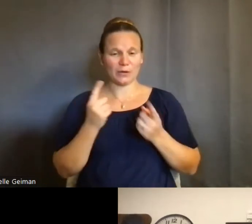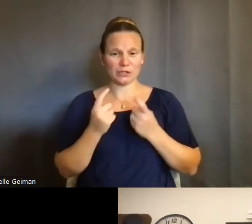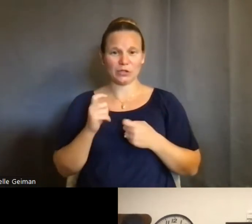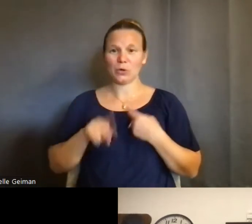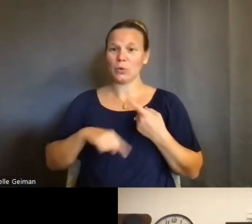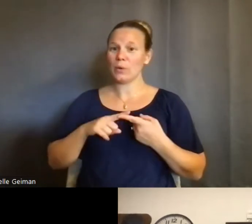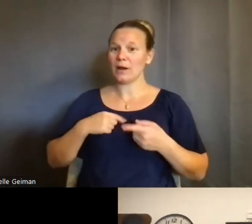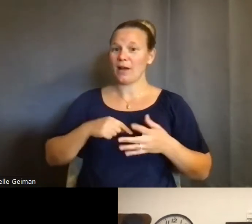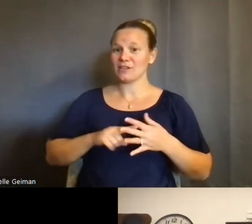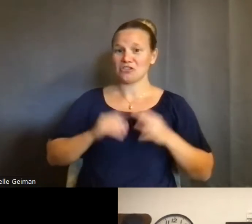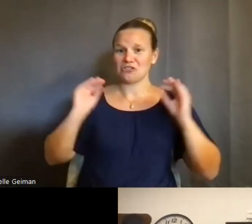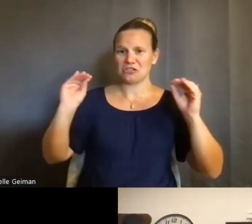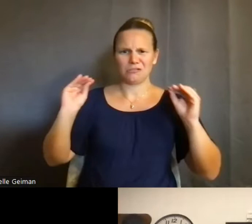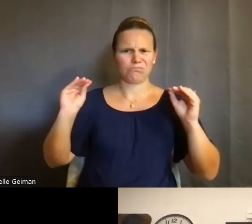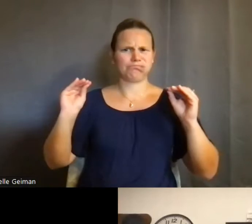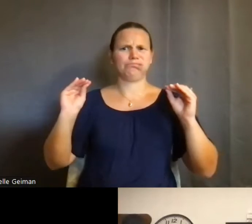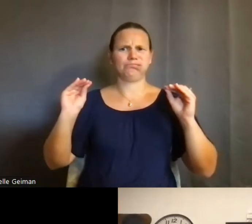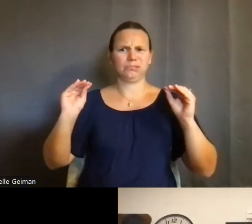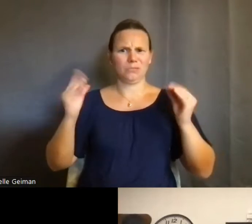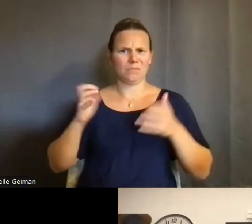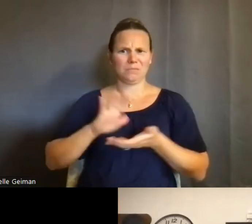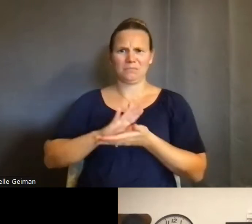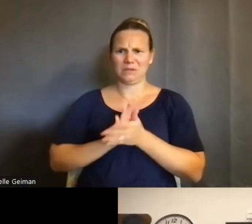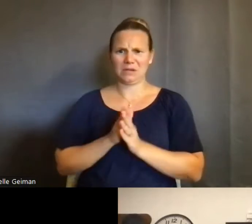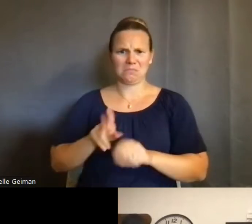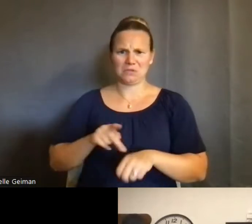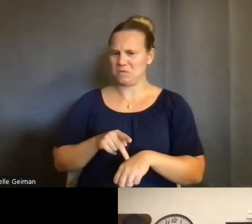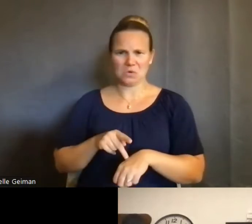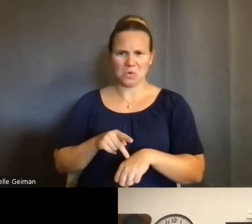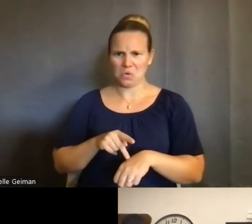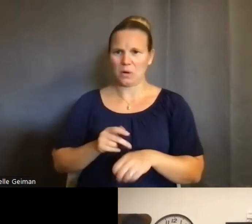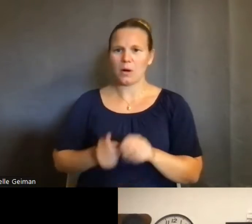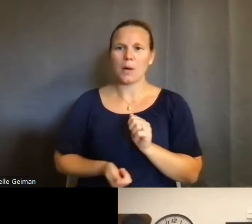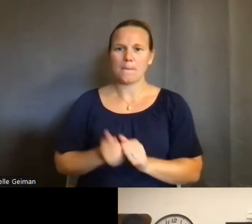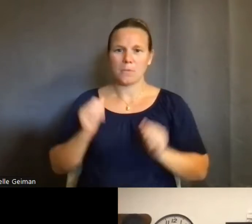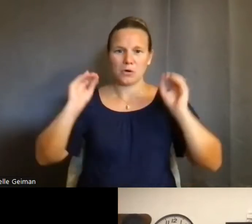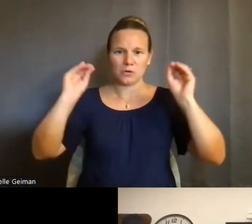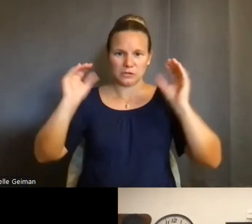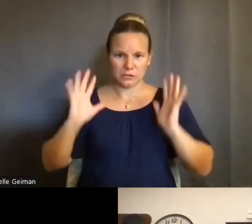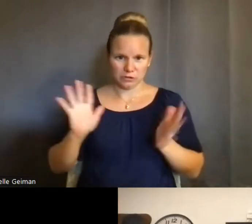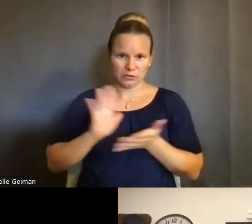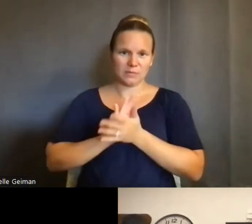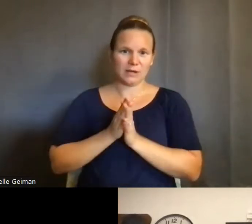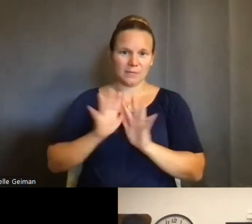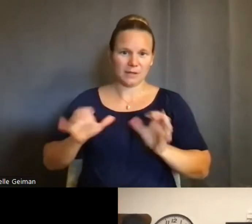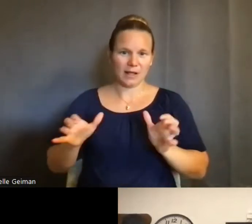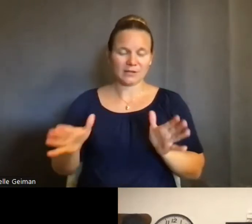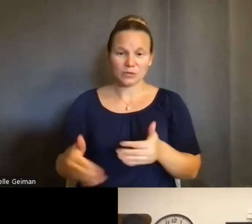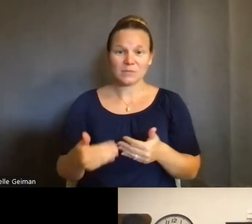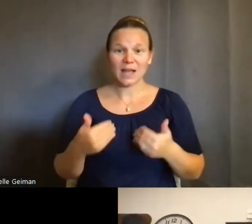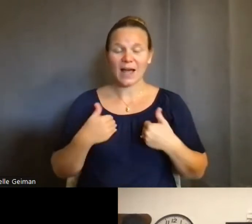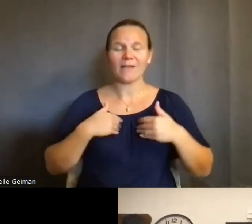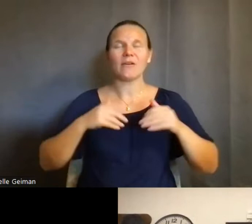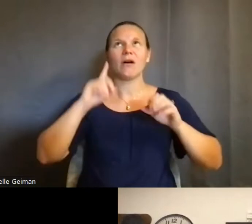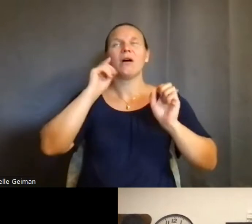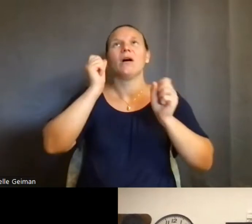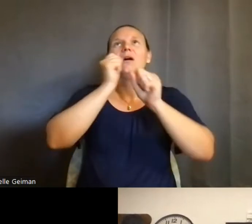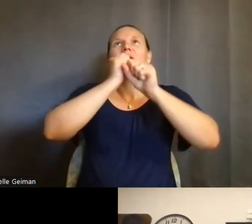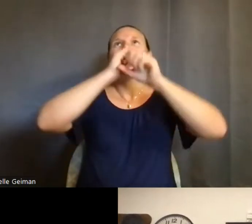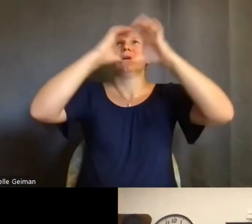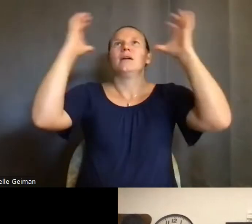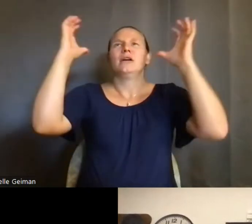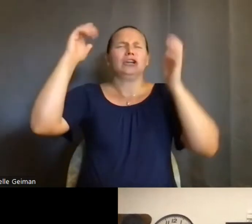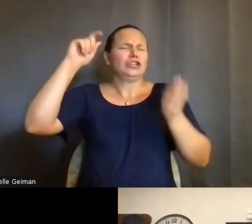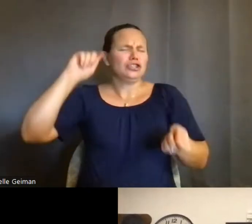interest in becoming a principal. Most teachers, when they get into the classroom, they have these grand ideas of